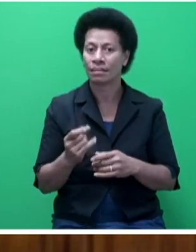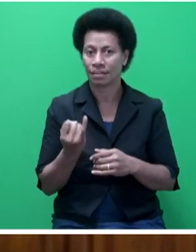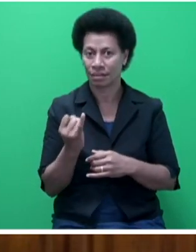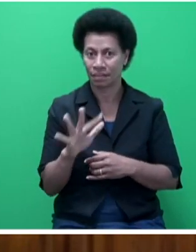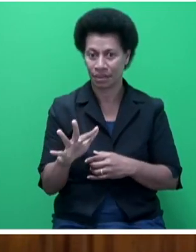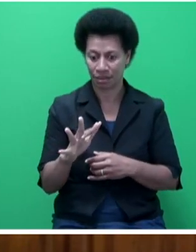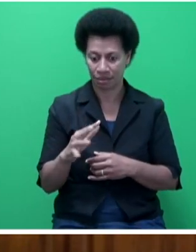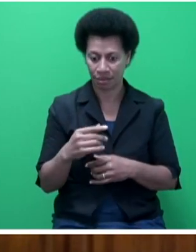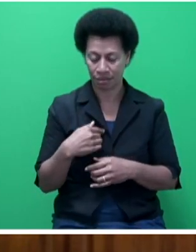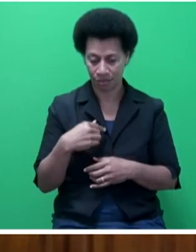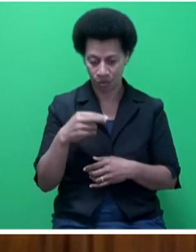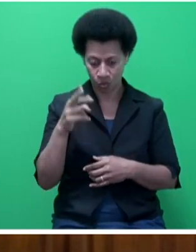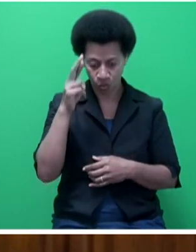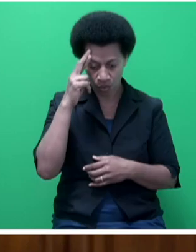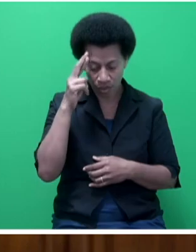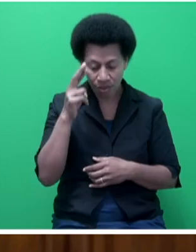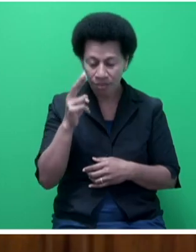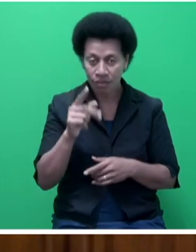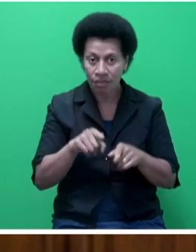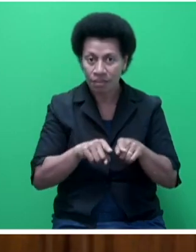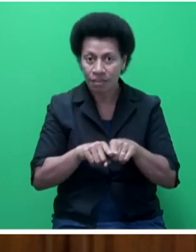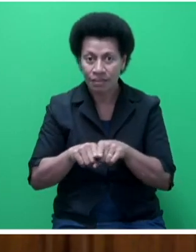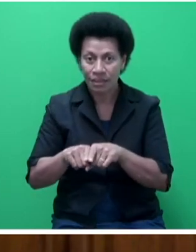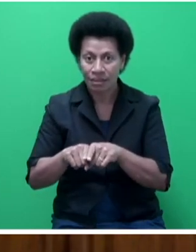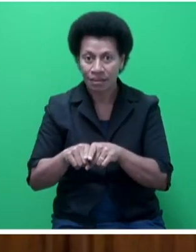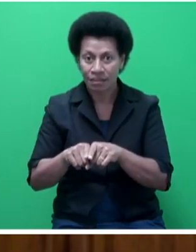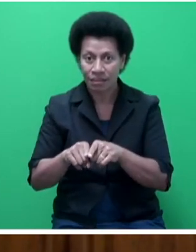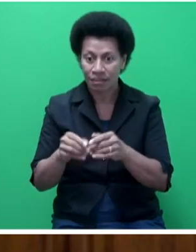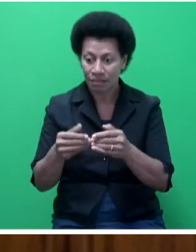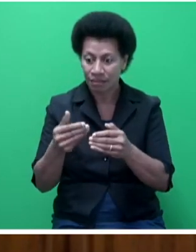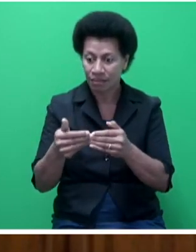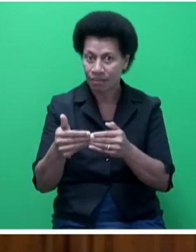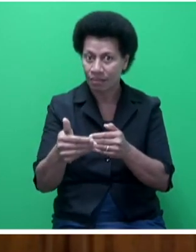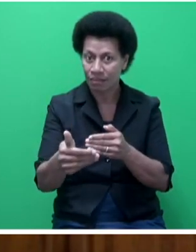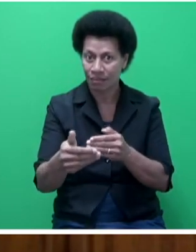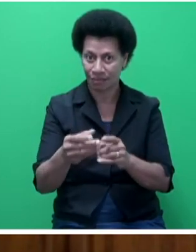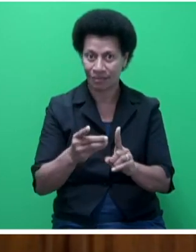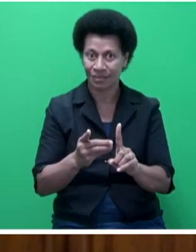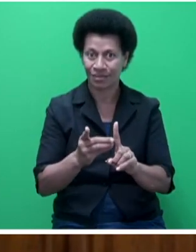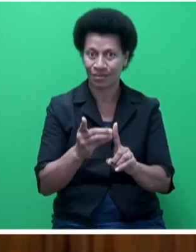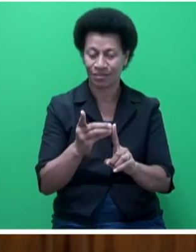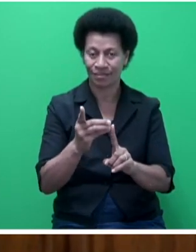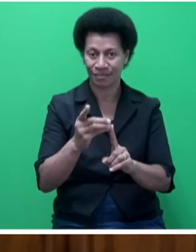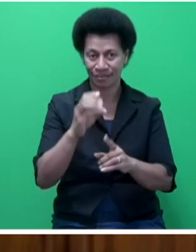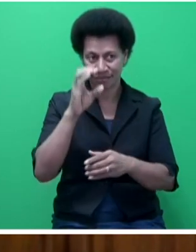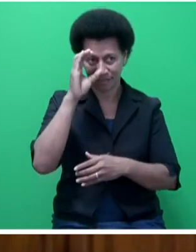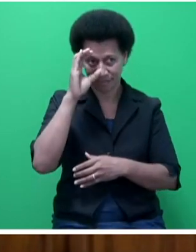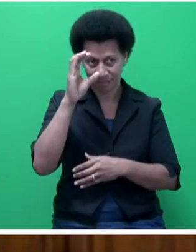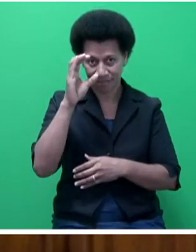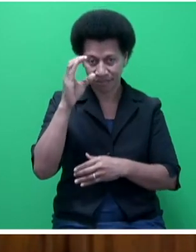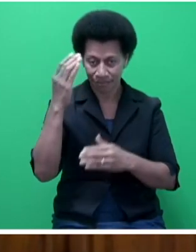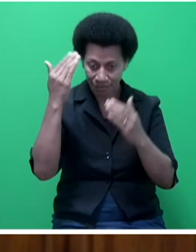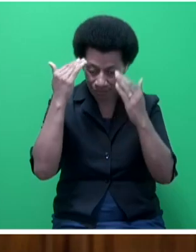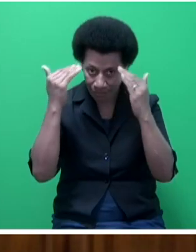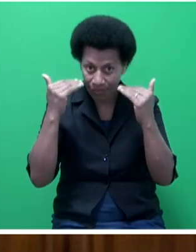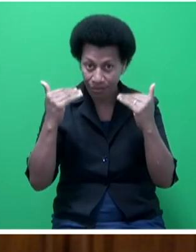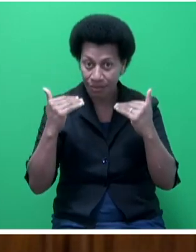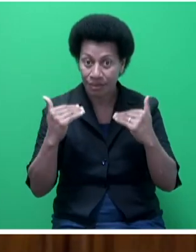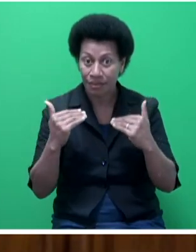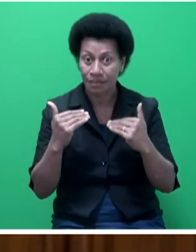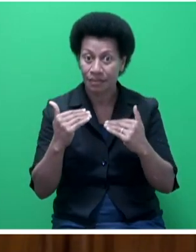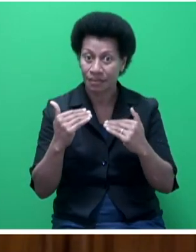important independence was for a developing country. Mr. Speaker, the entire